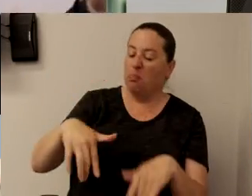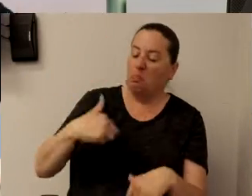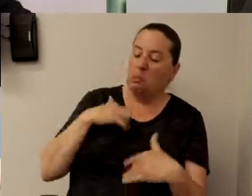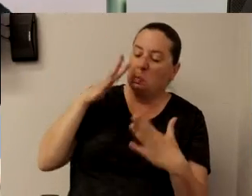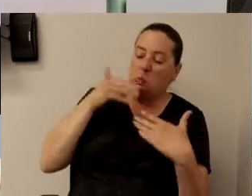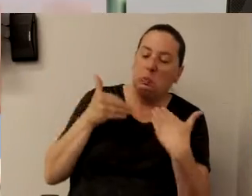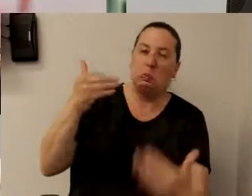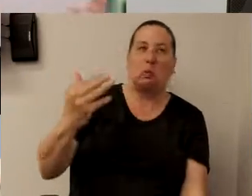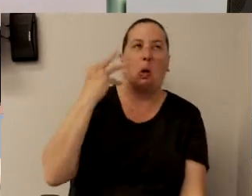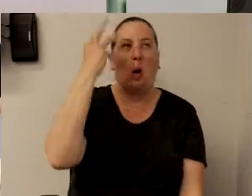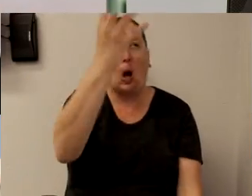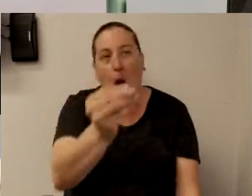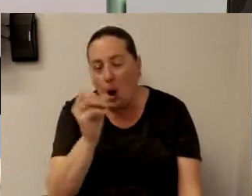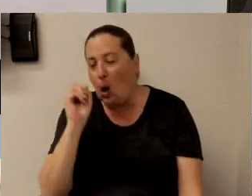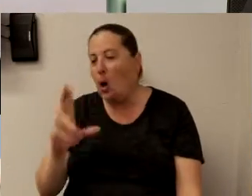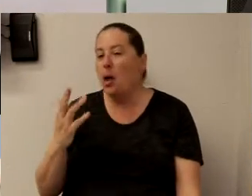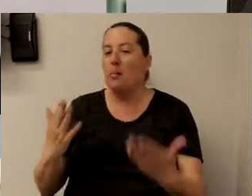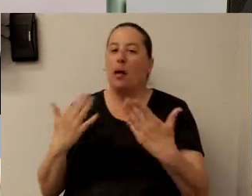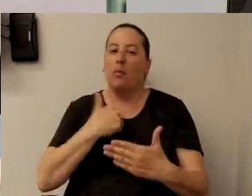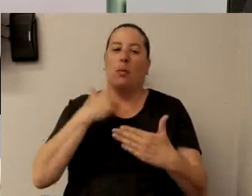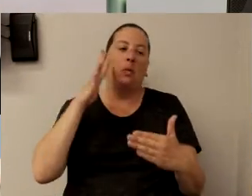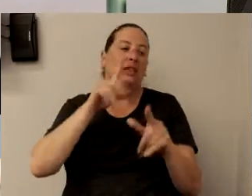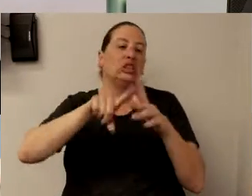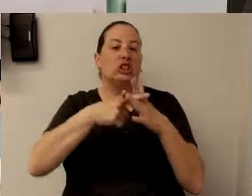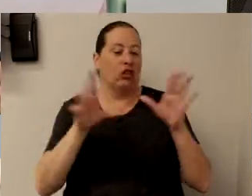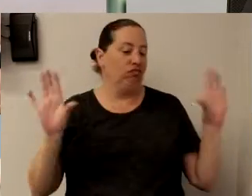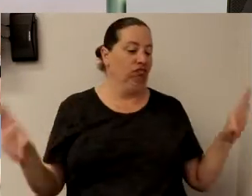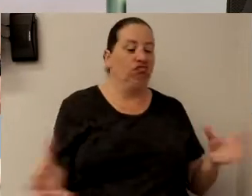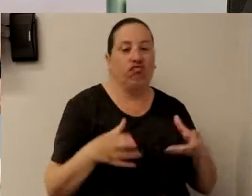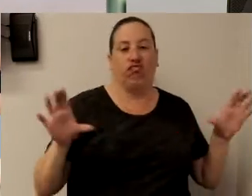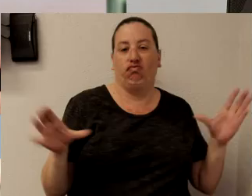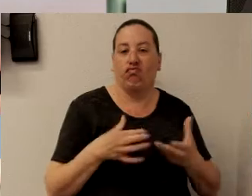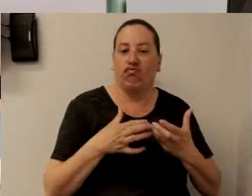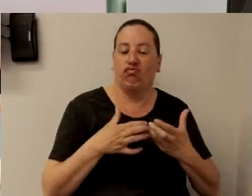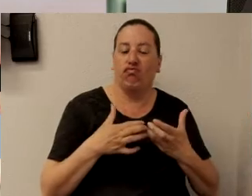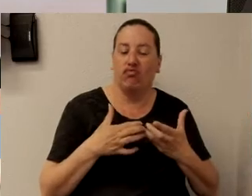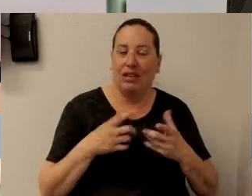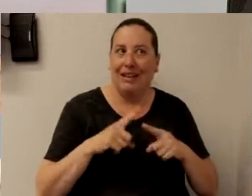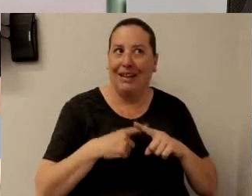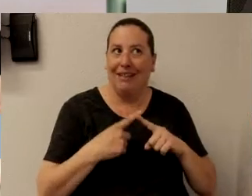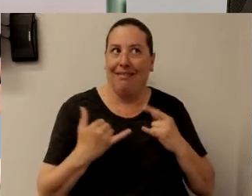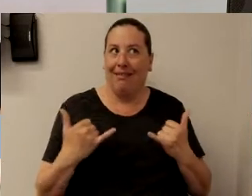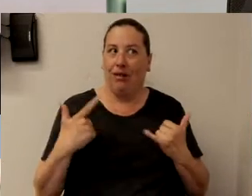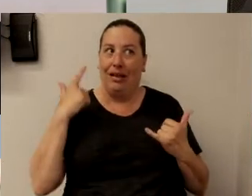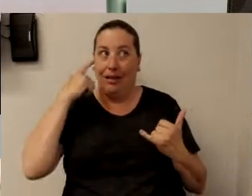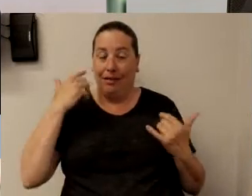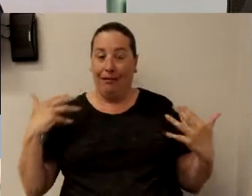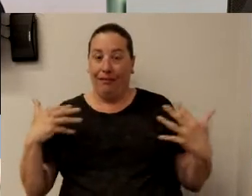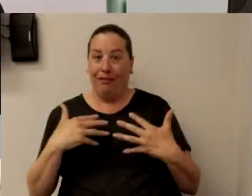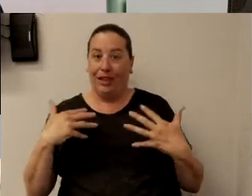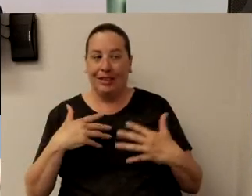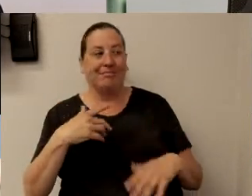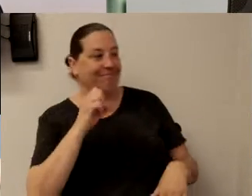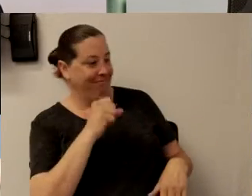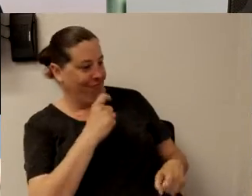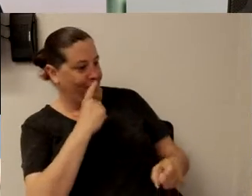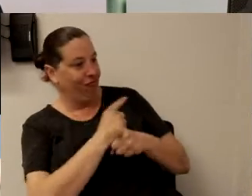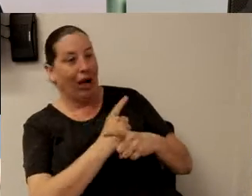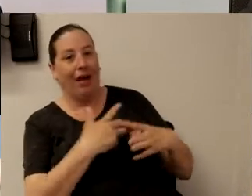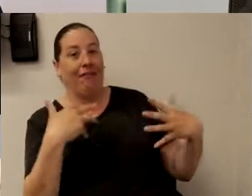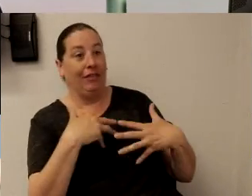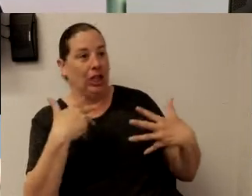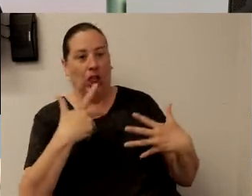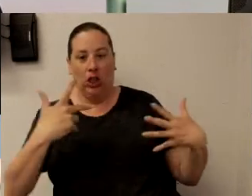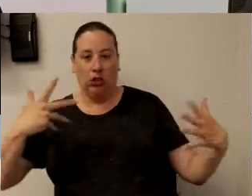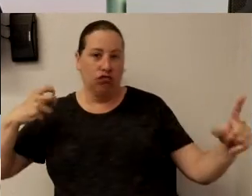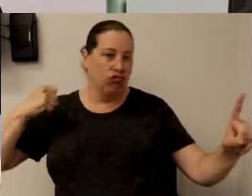out, or maybe we will start assembling together, and then the fear is that. Yeah, the fear is it just comes roaring